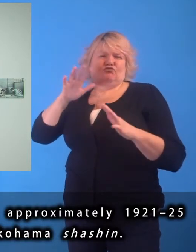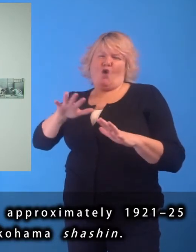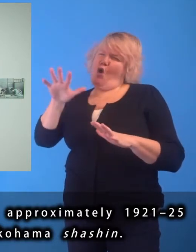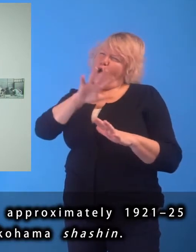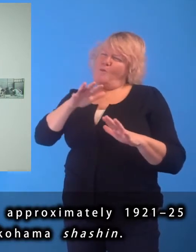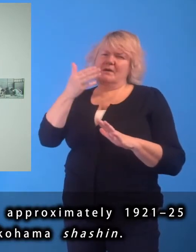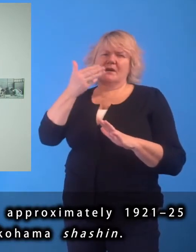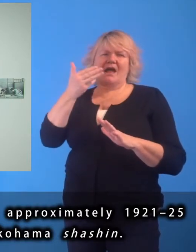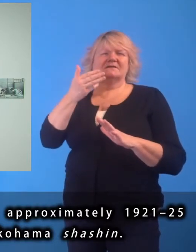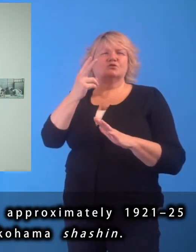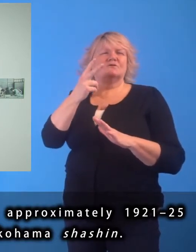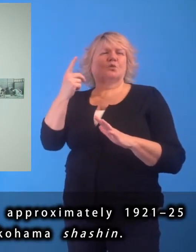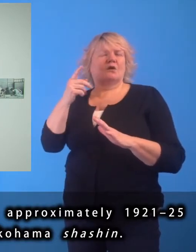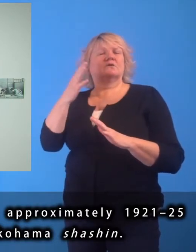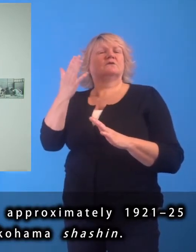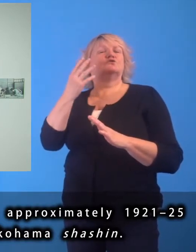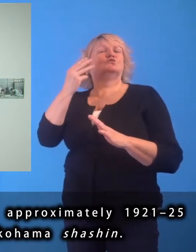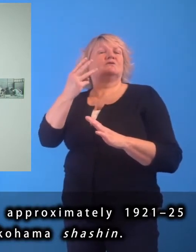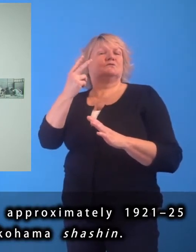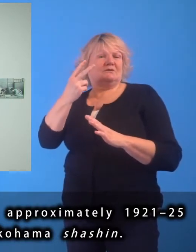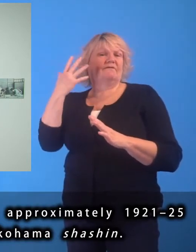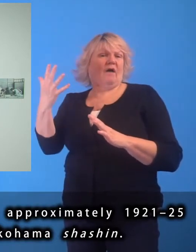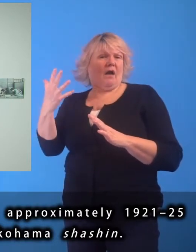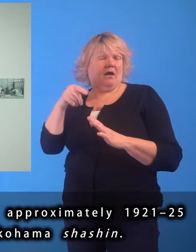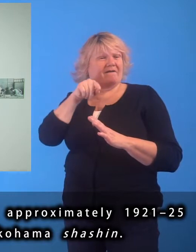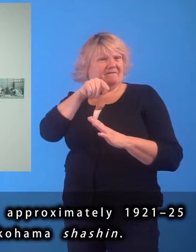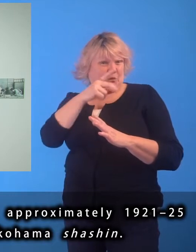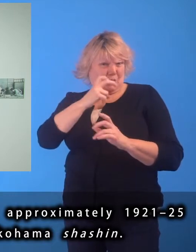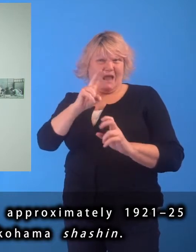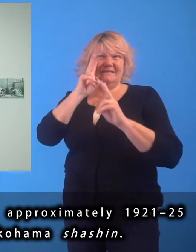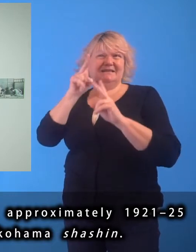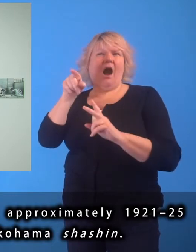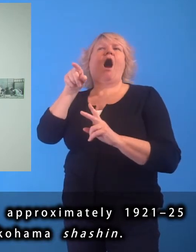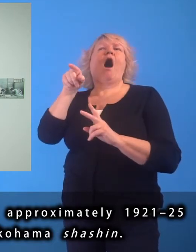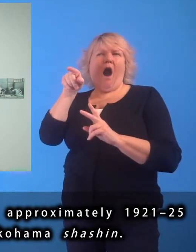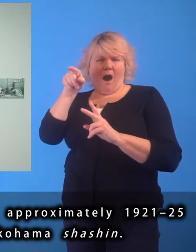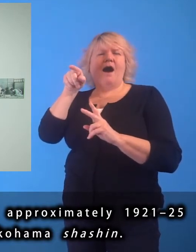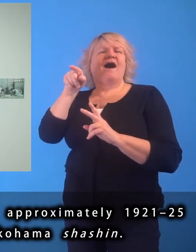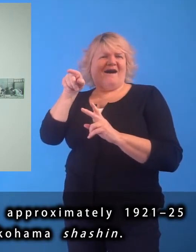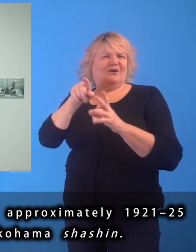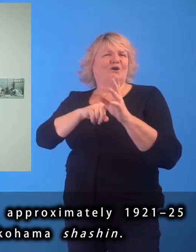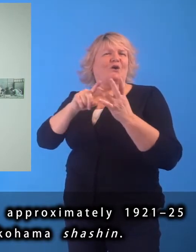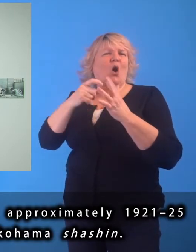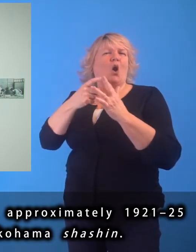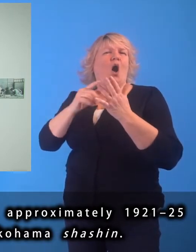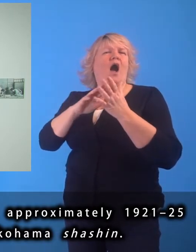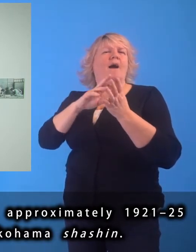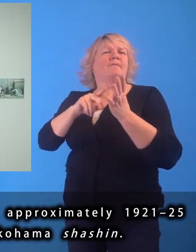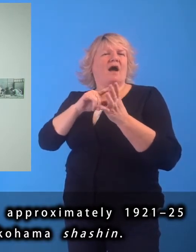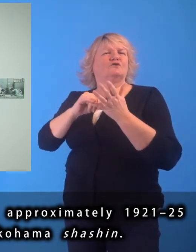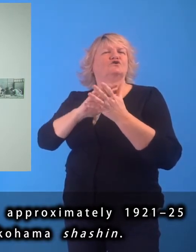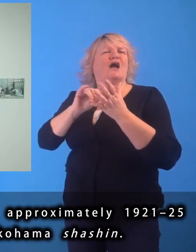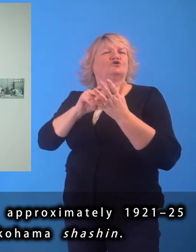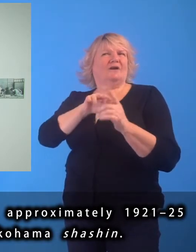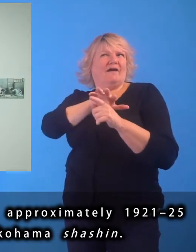All 3 of these paintings, from approximately 1921 to 25, show the influence of